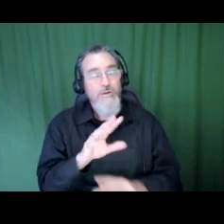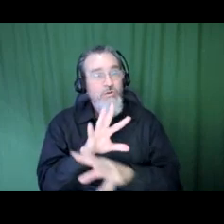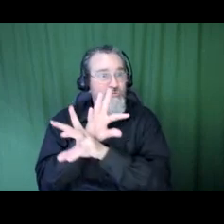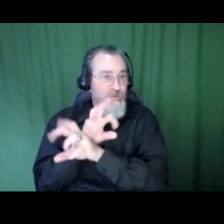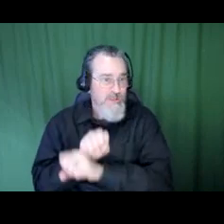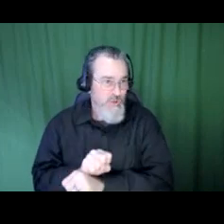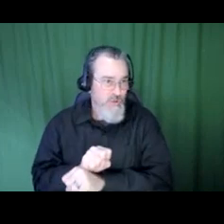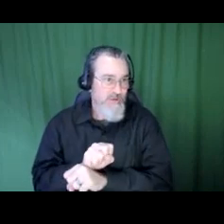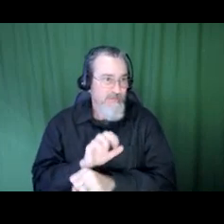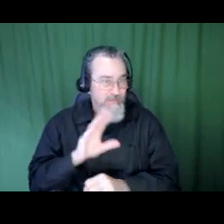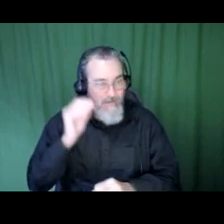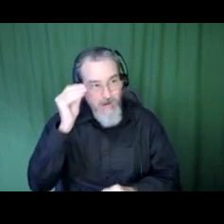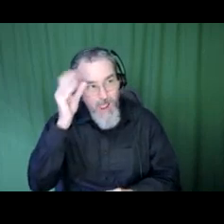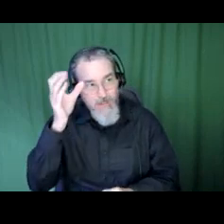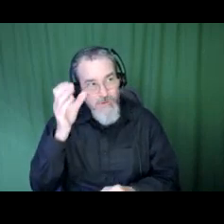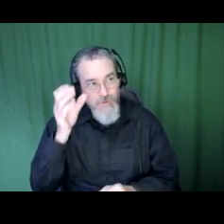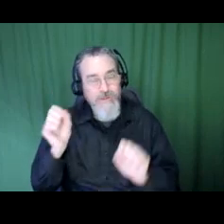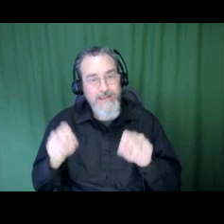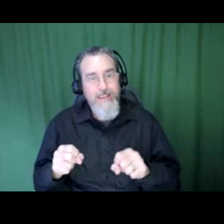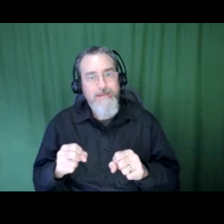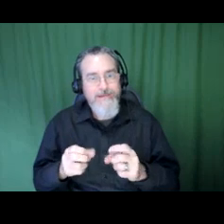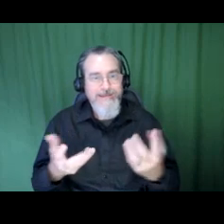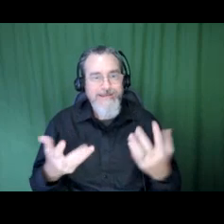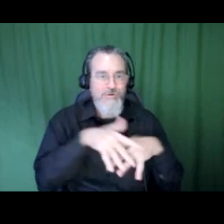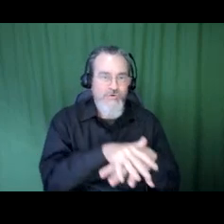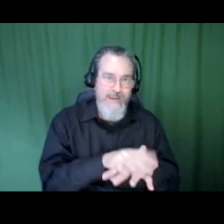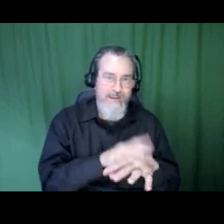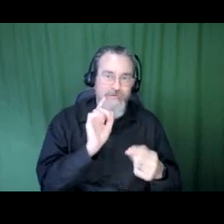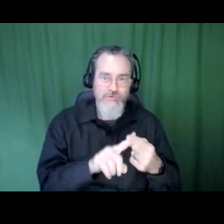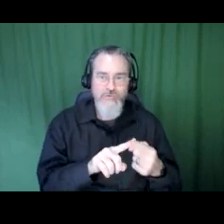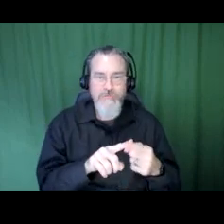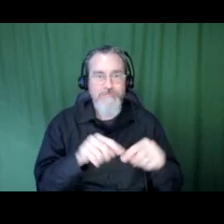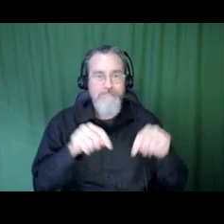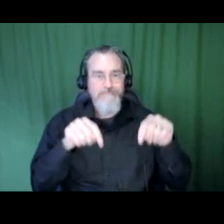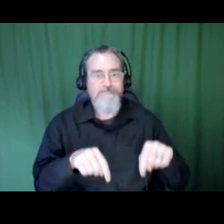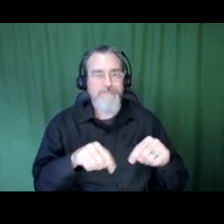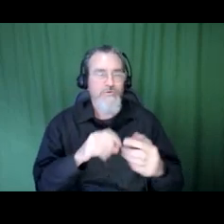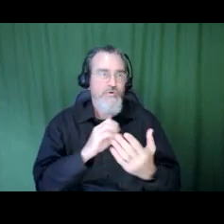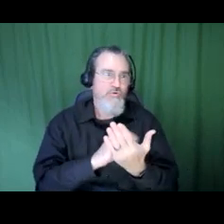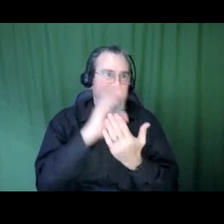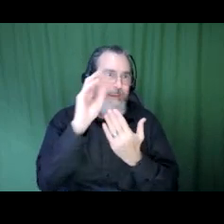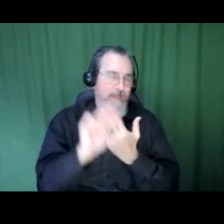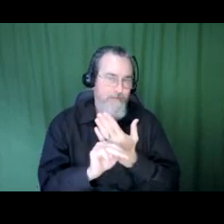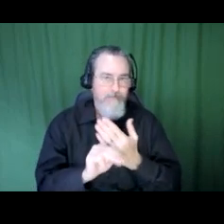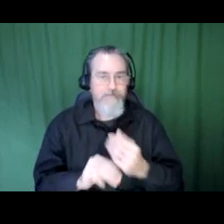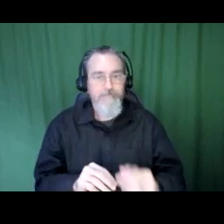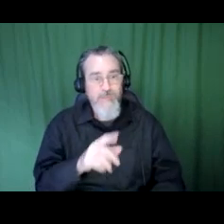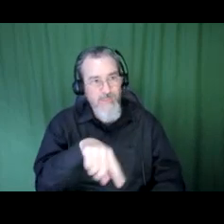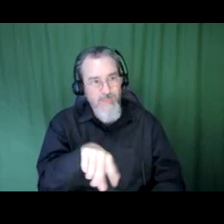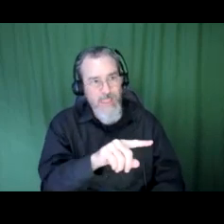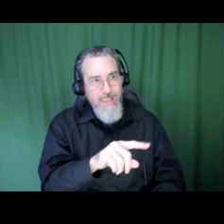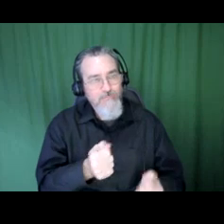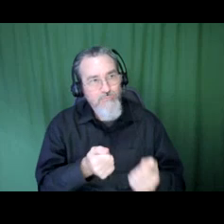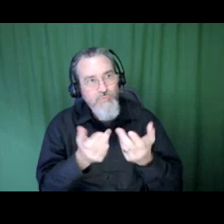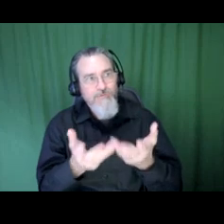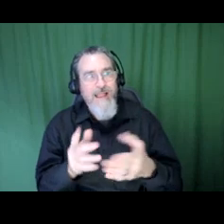learning experiences. So a lot of our tribal partners are providing internships, field sites,